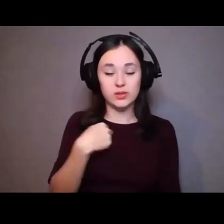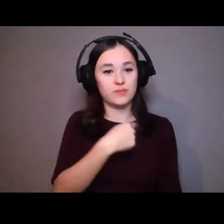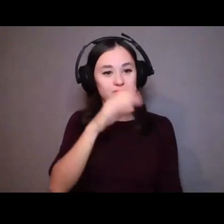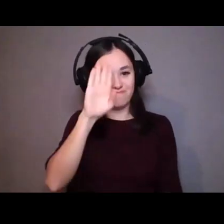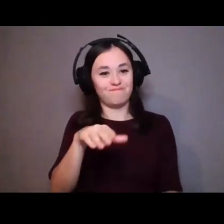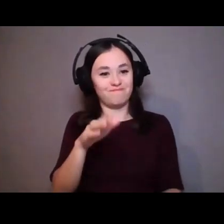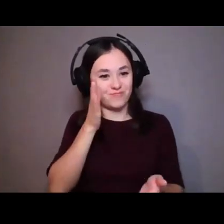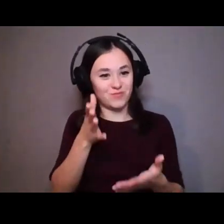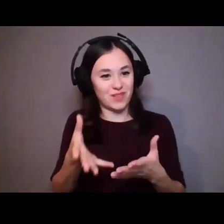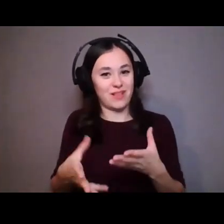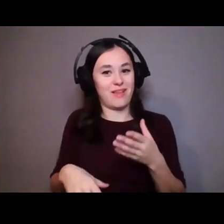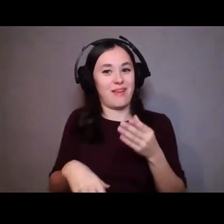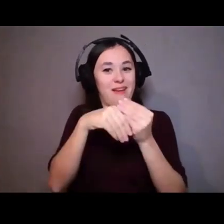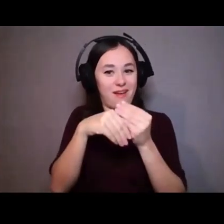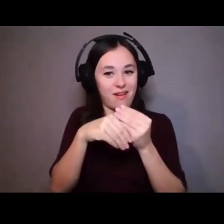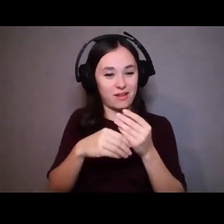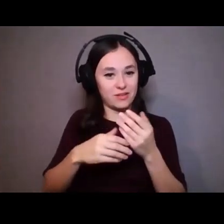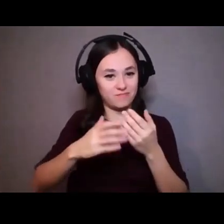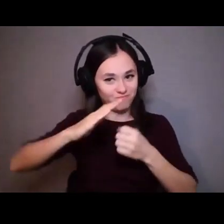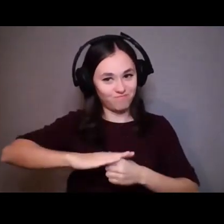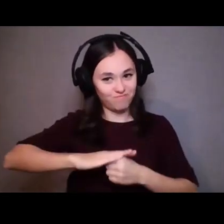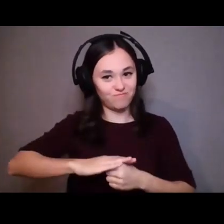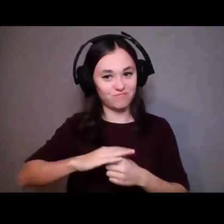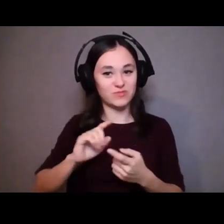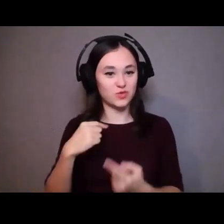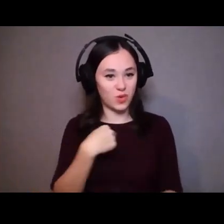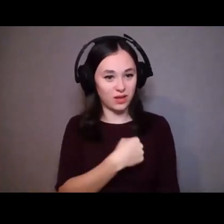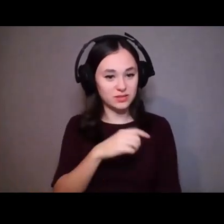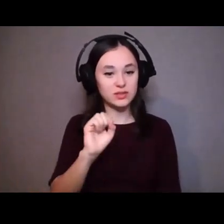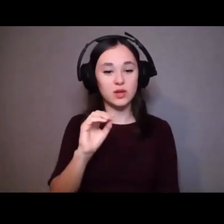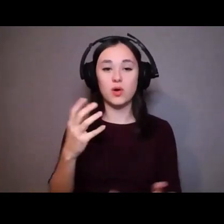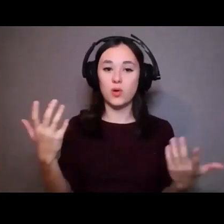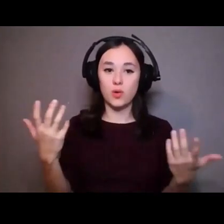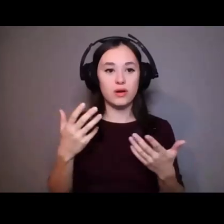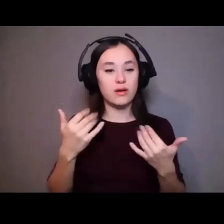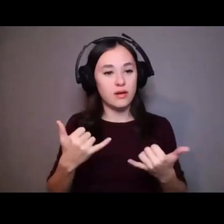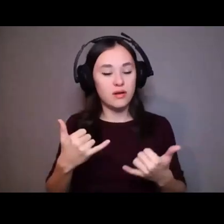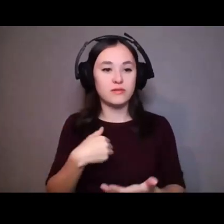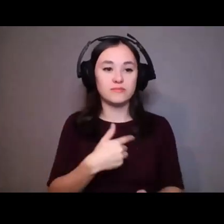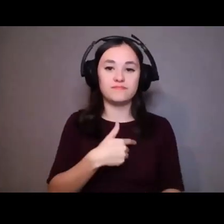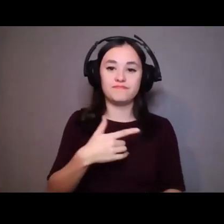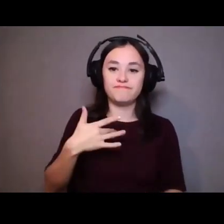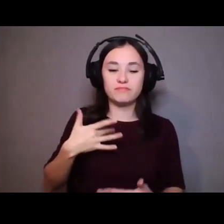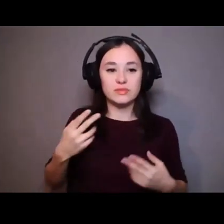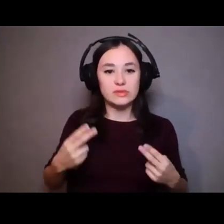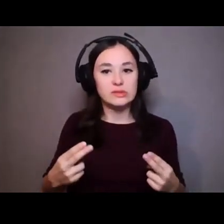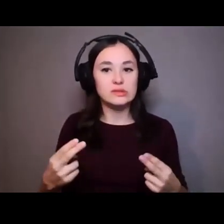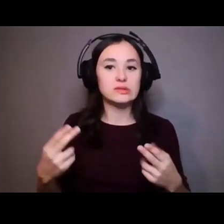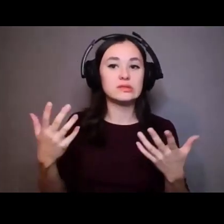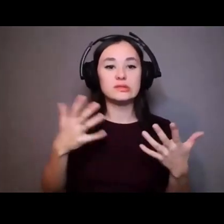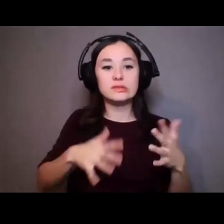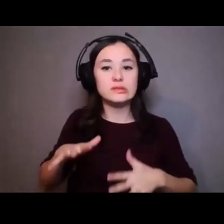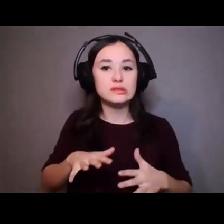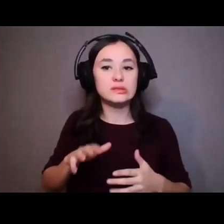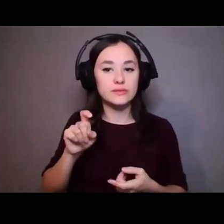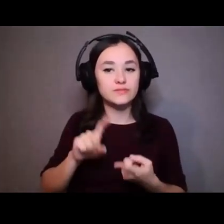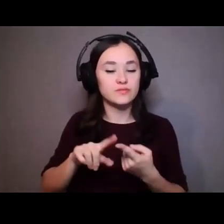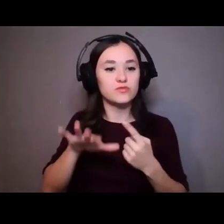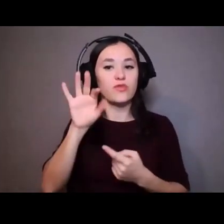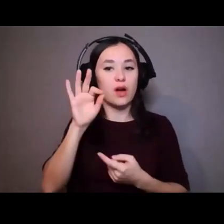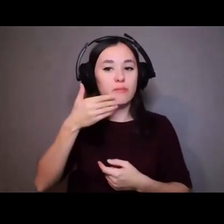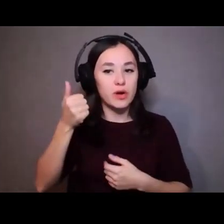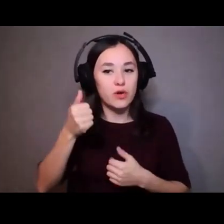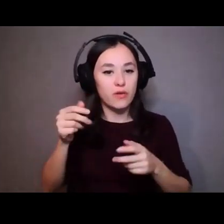pressures to the Medicaid agencies, there really is a sense of urgency around trying to identify opportunities for better value and efficiency within